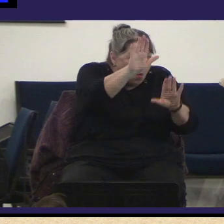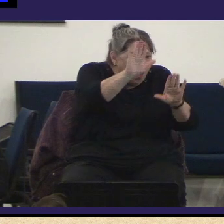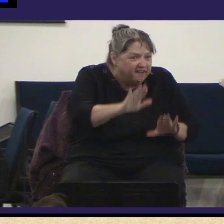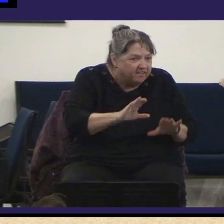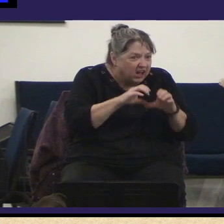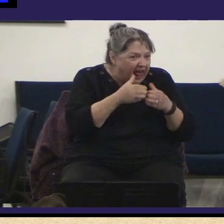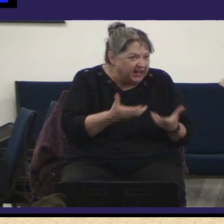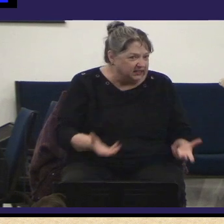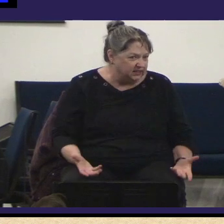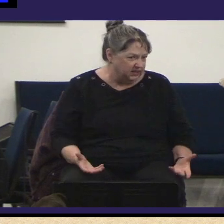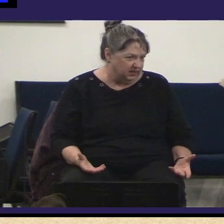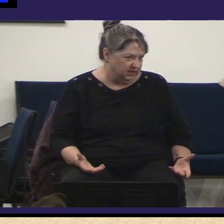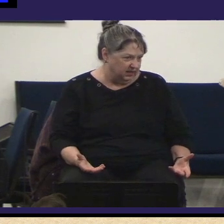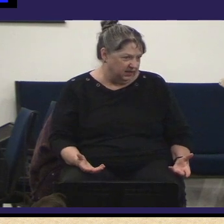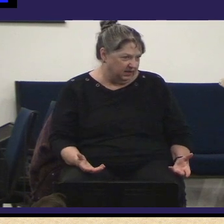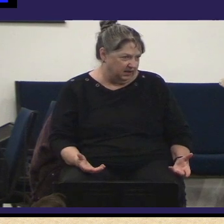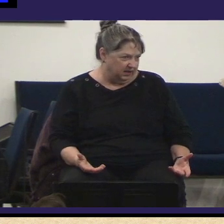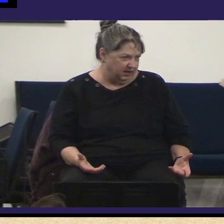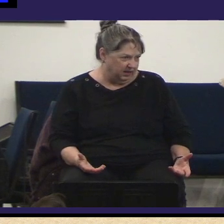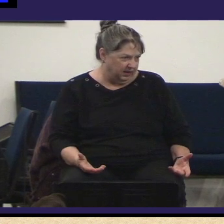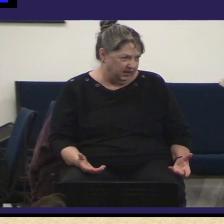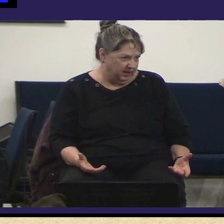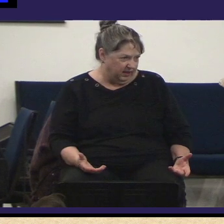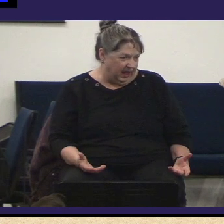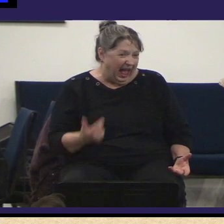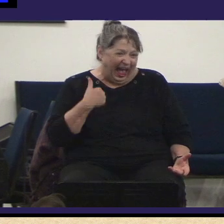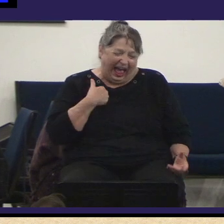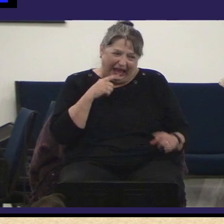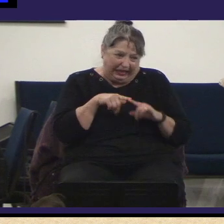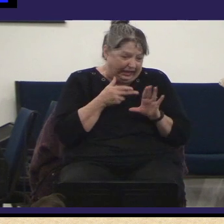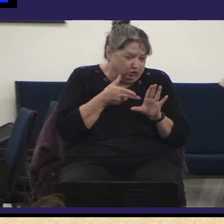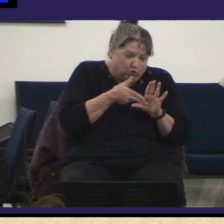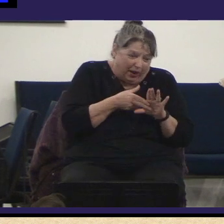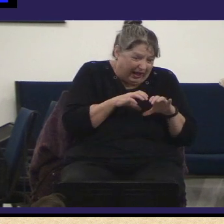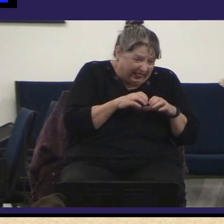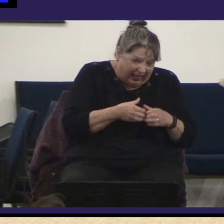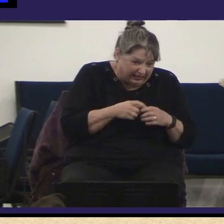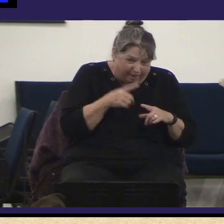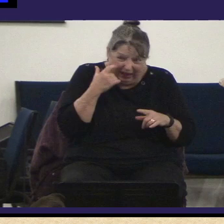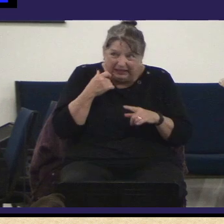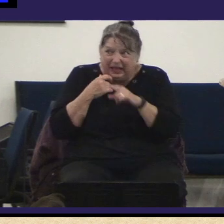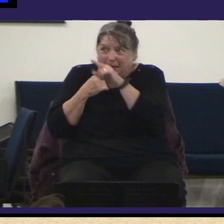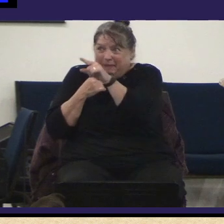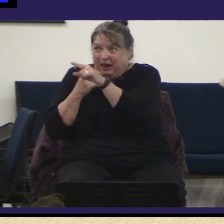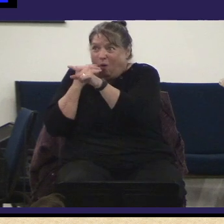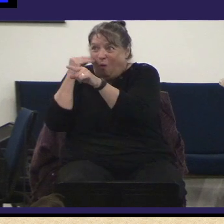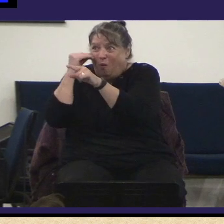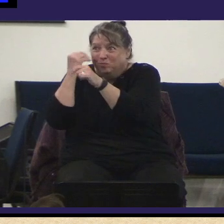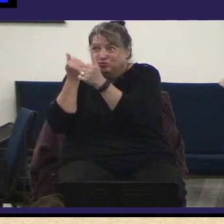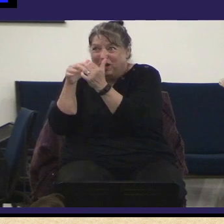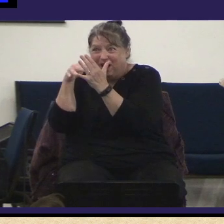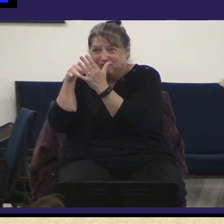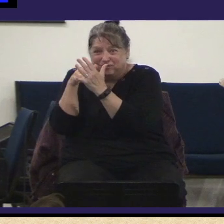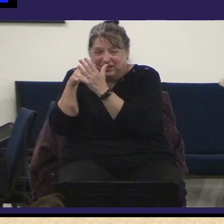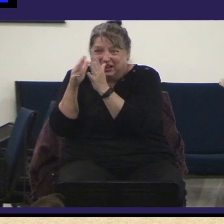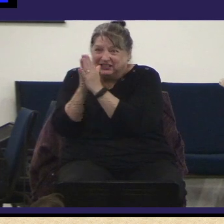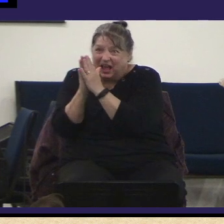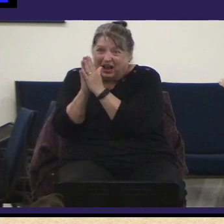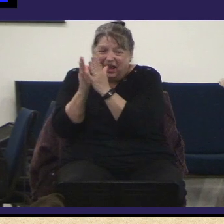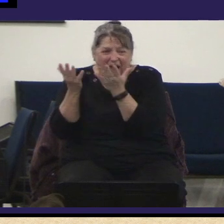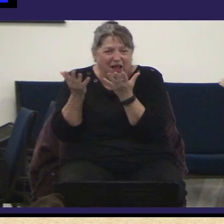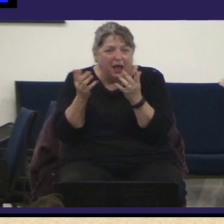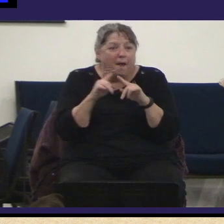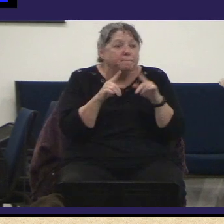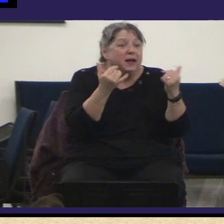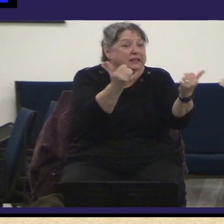Hard class for me to be in because I'm home meditating and getting ready for God's Word today, but I encourage you. At 6 p.m. tonight here at the